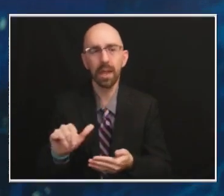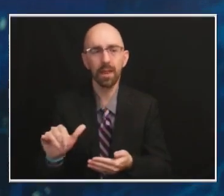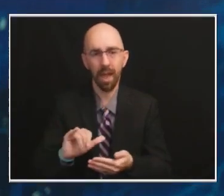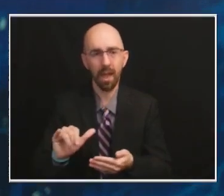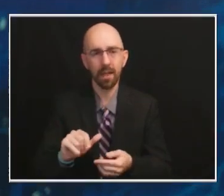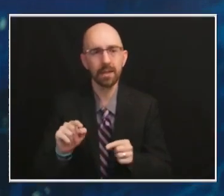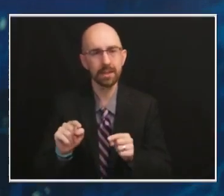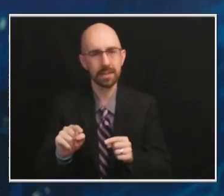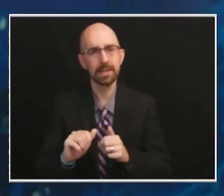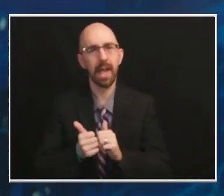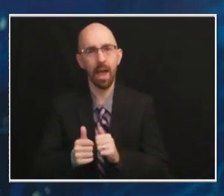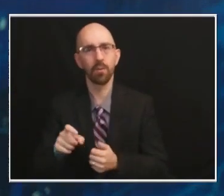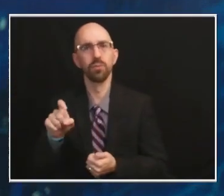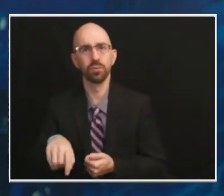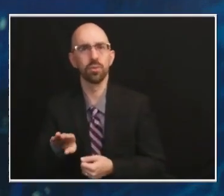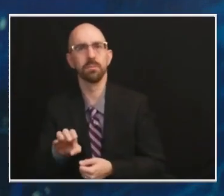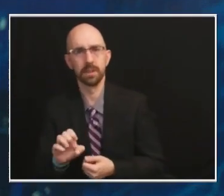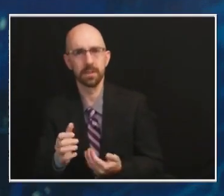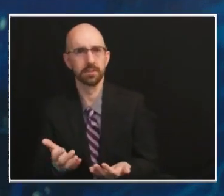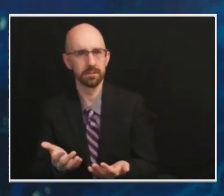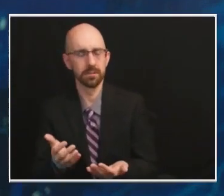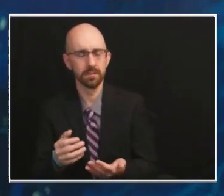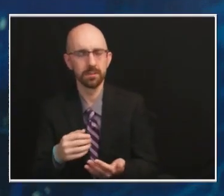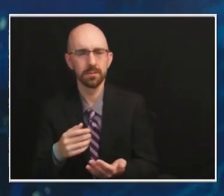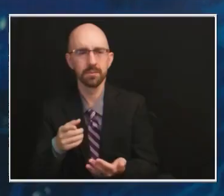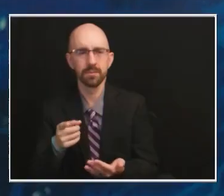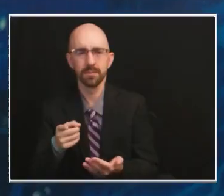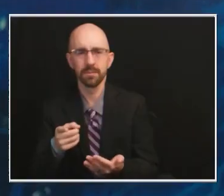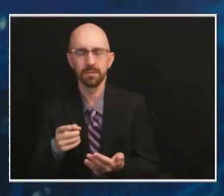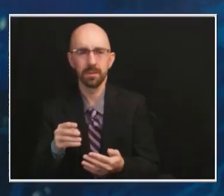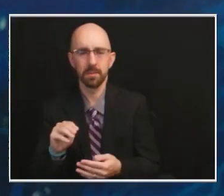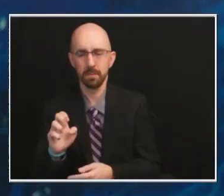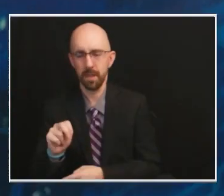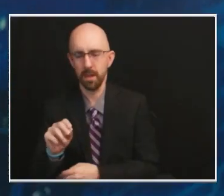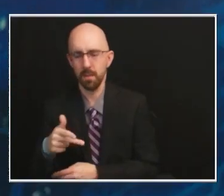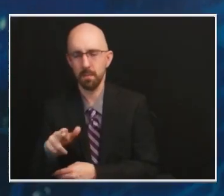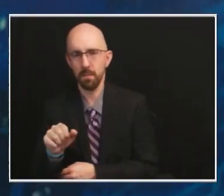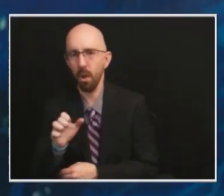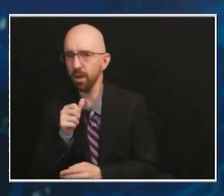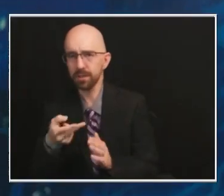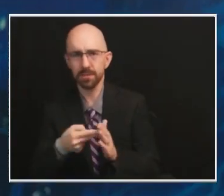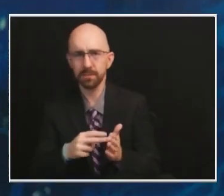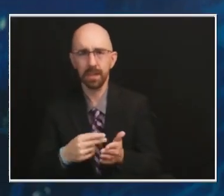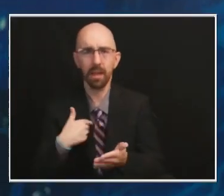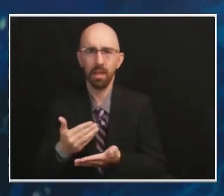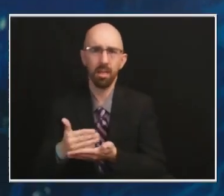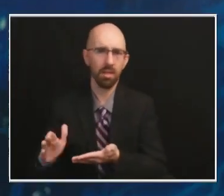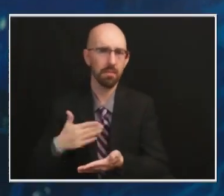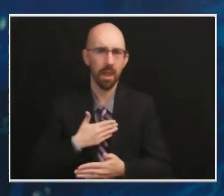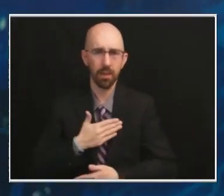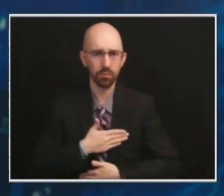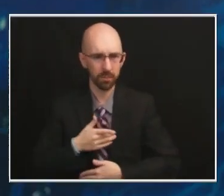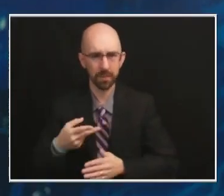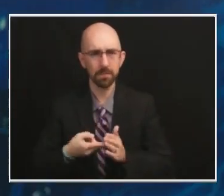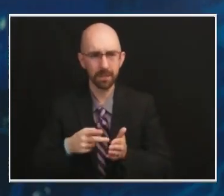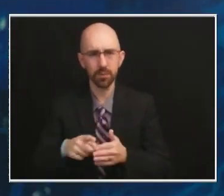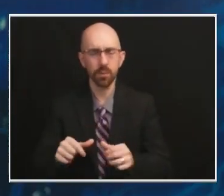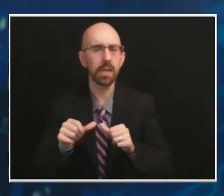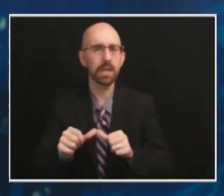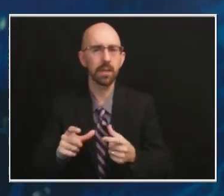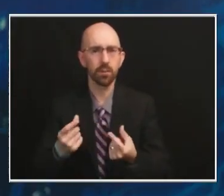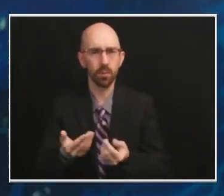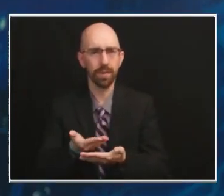way it should be. I Yes. mean, menopause doesn't mean you stop doing the things you enjoy. It should be you continue to do the things you enjoy